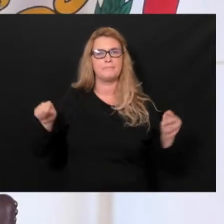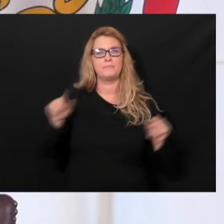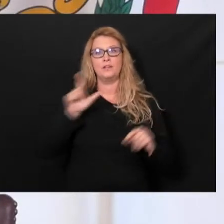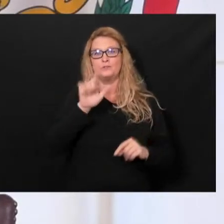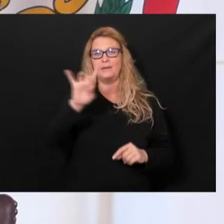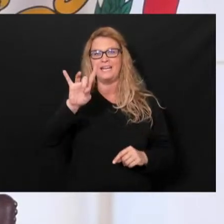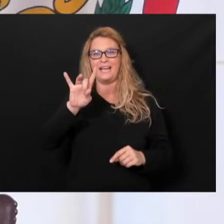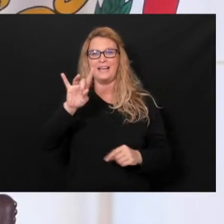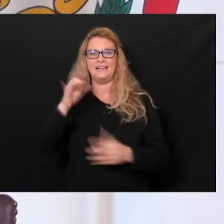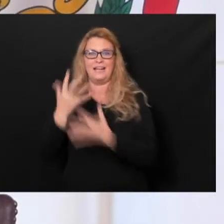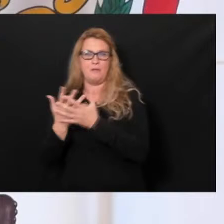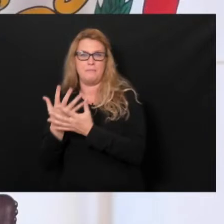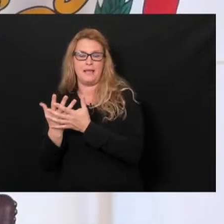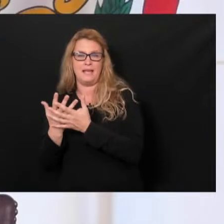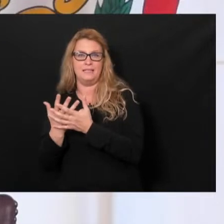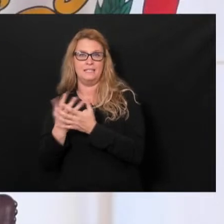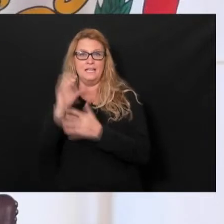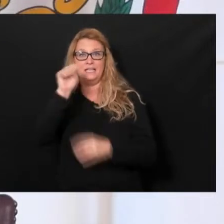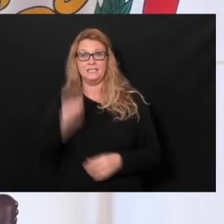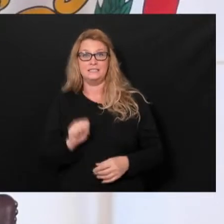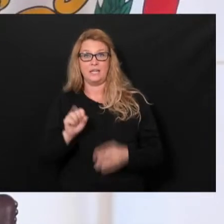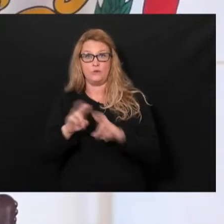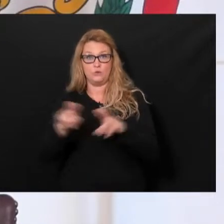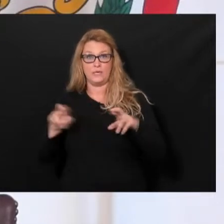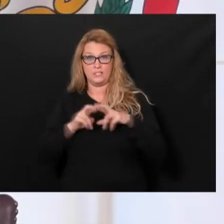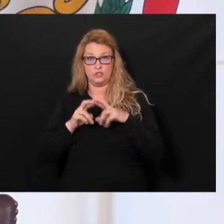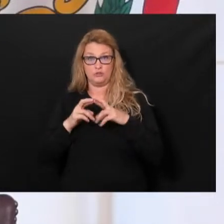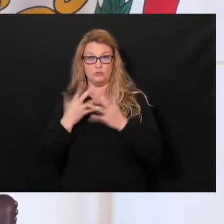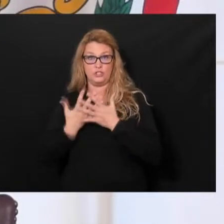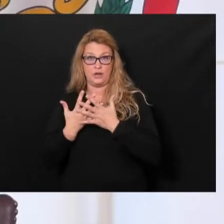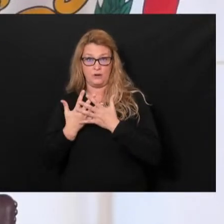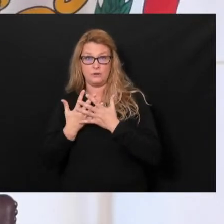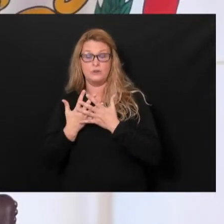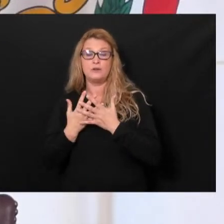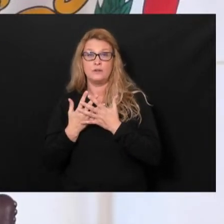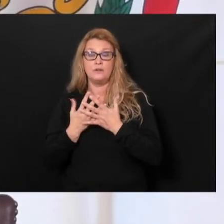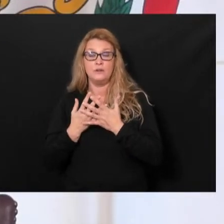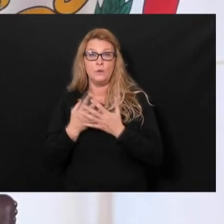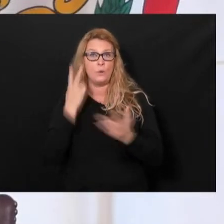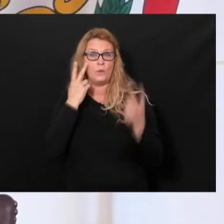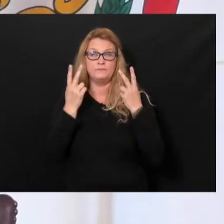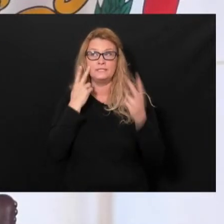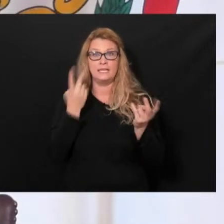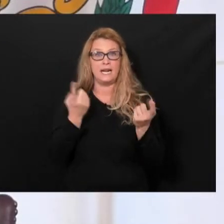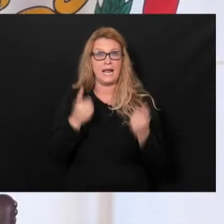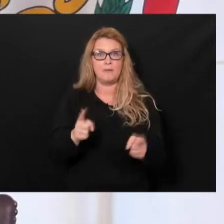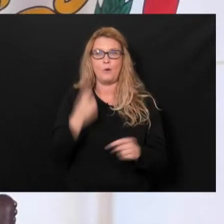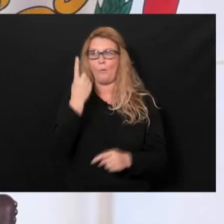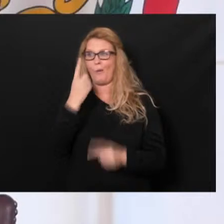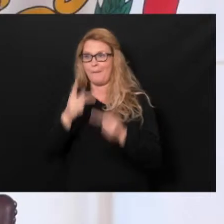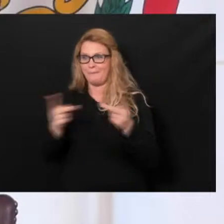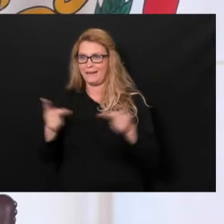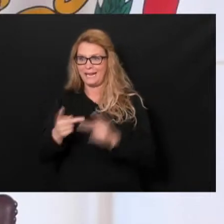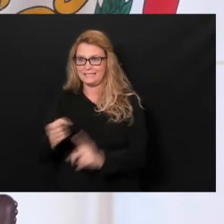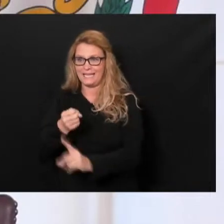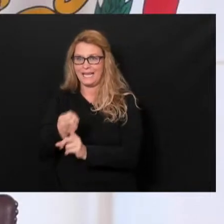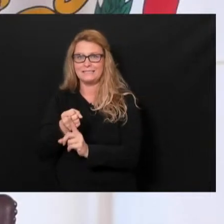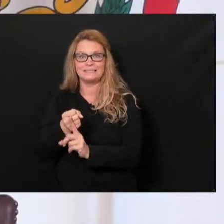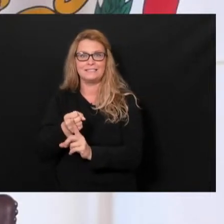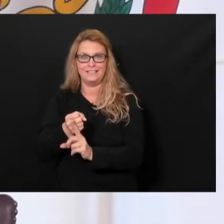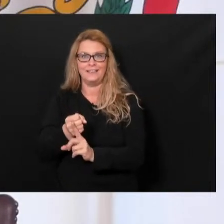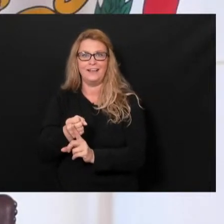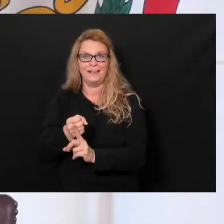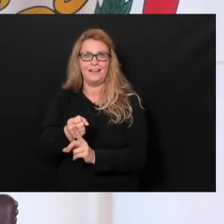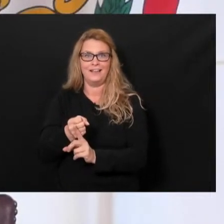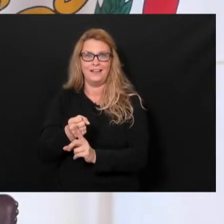inmate cases that are at Southern Regional. We've seen it over and over. When we get one place like this, then it